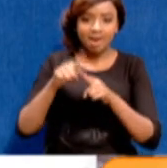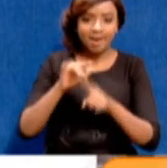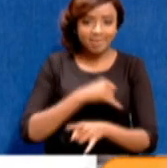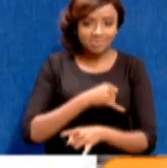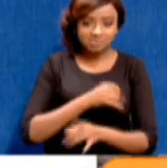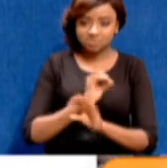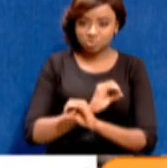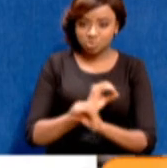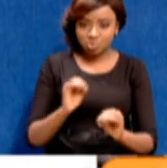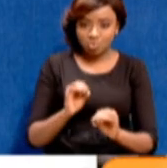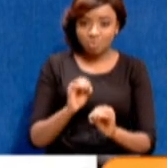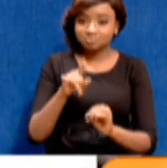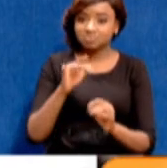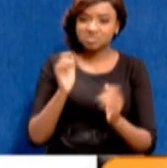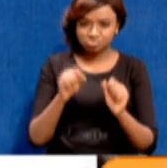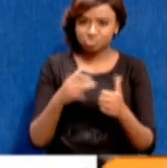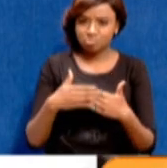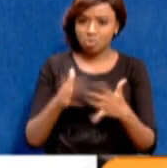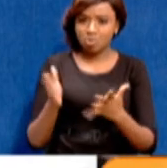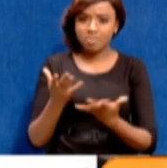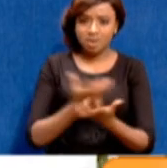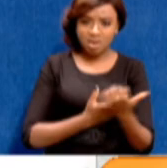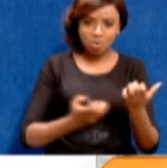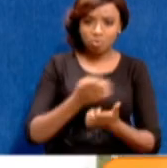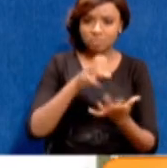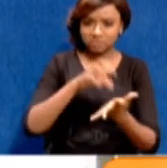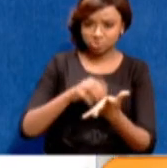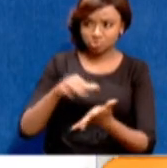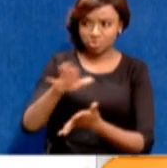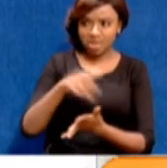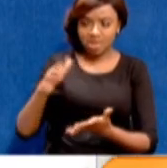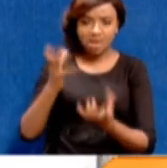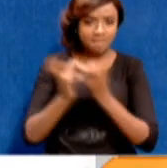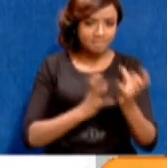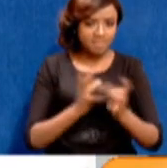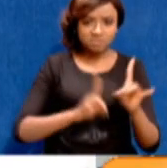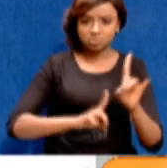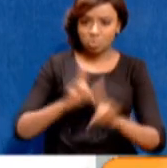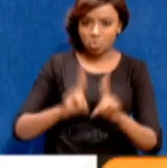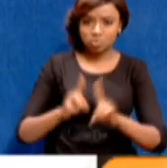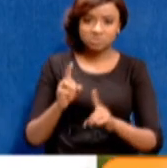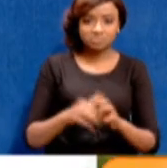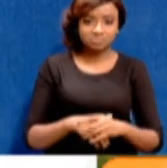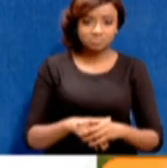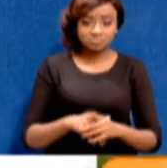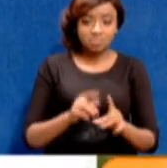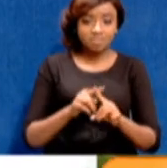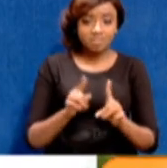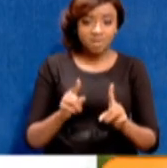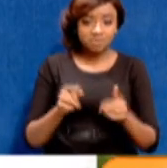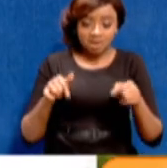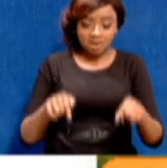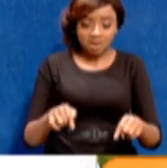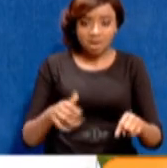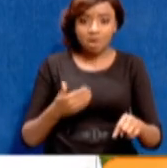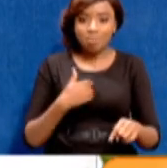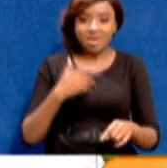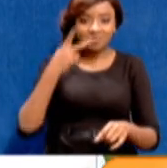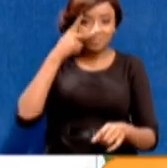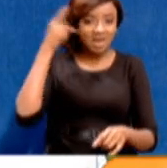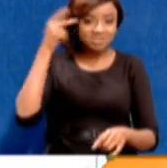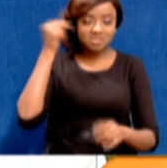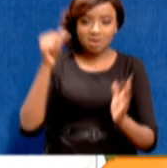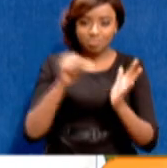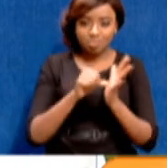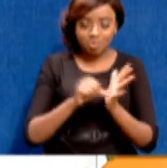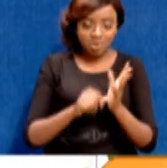The road is expected to open up social and economic status of the region, largely bested by insecurity. Right now, we are having the Al-Shabaab